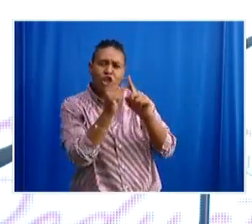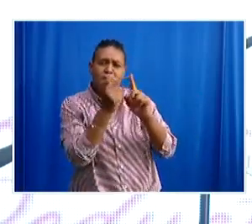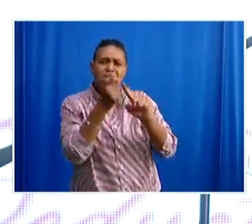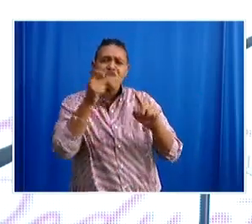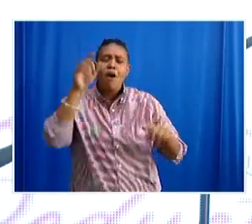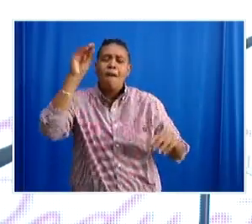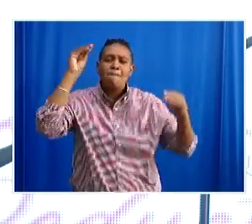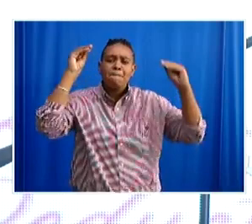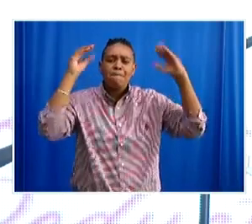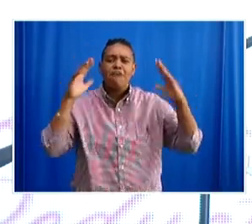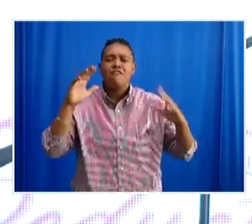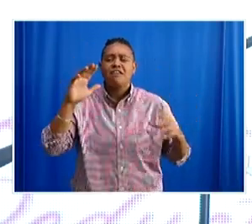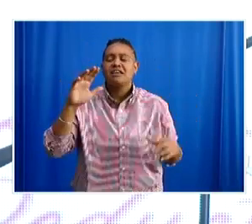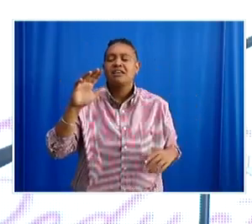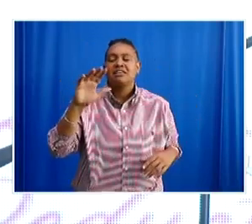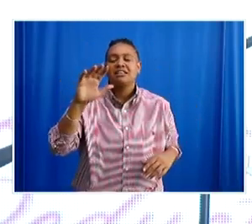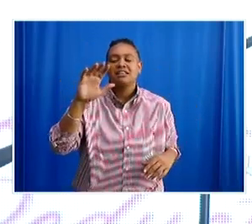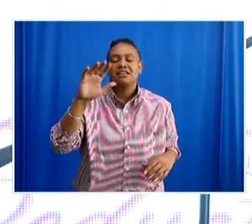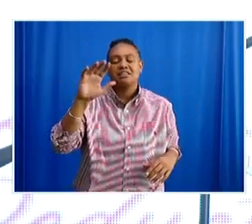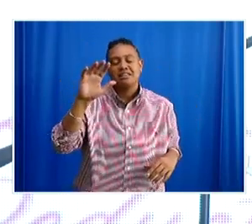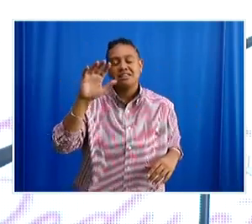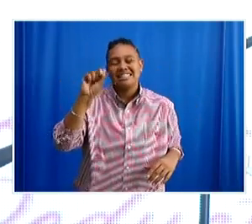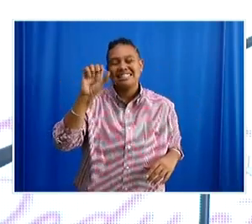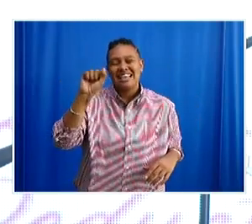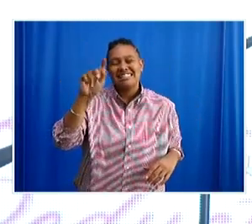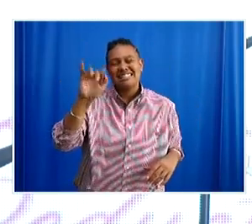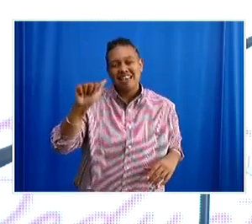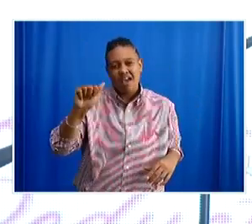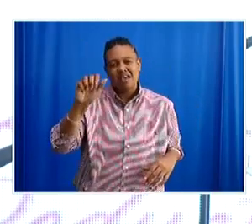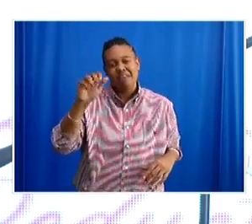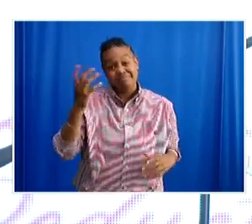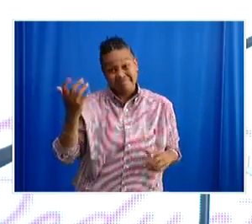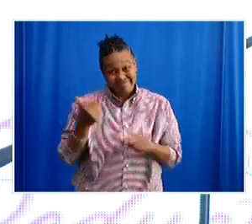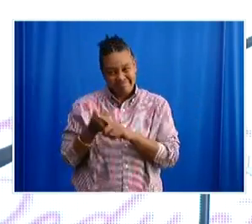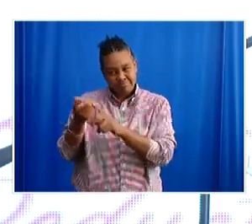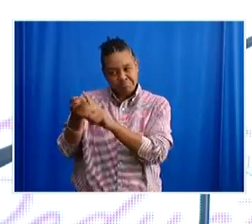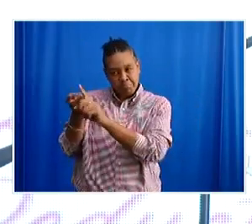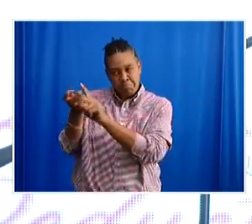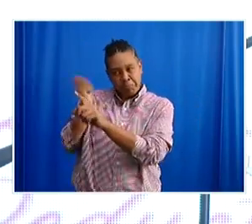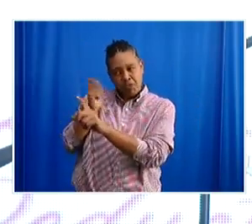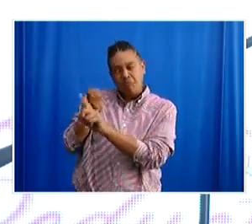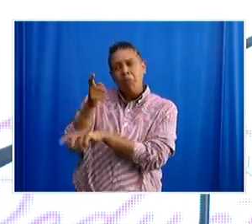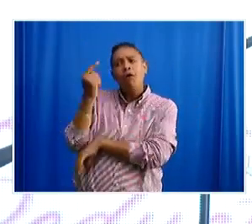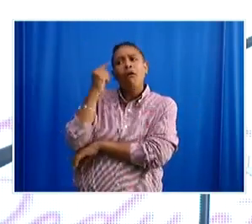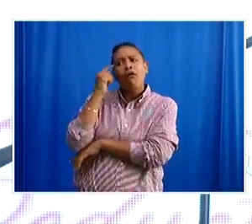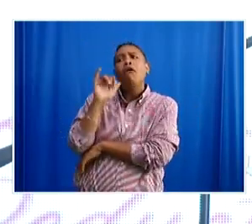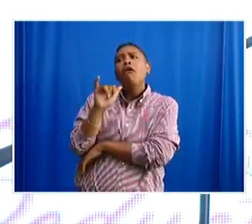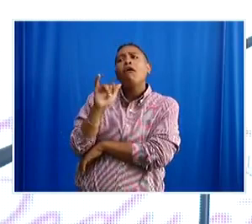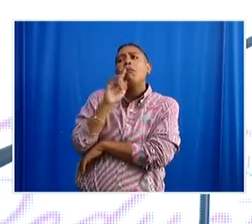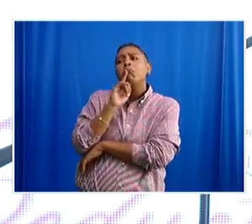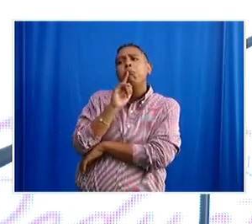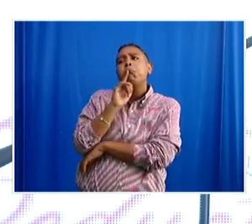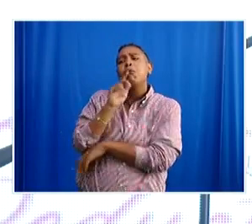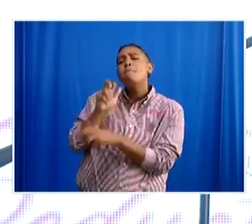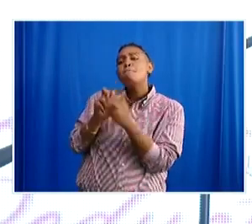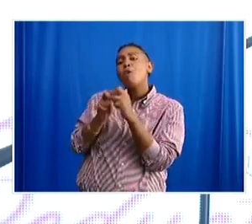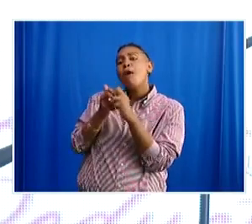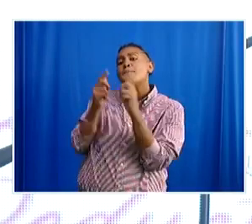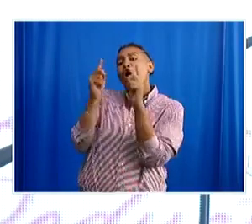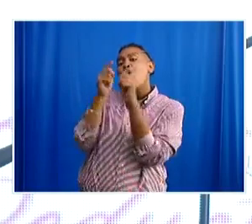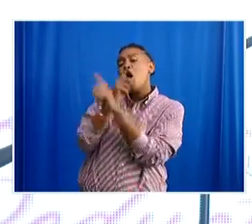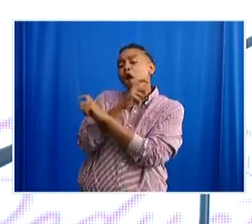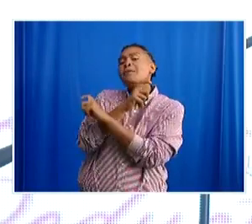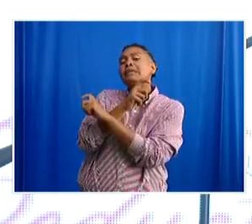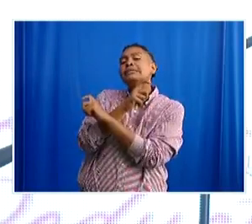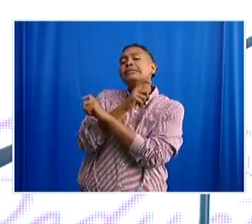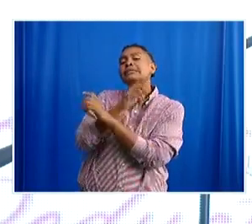Professor Saskia Sassen, but it's important. So our problems are complex. Disaster